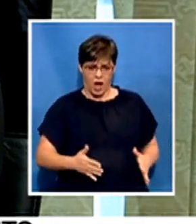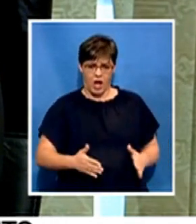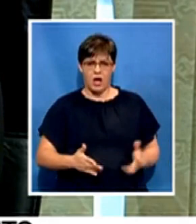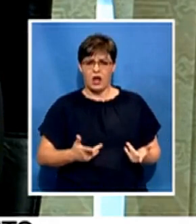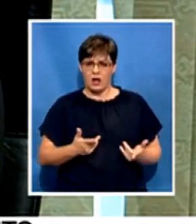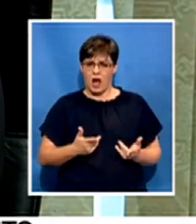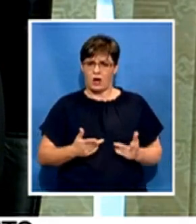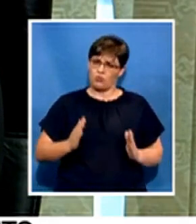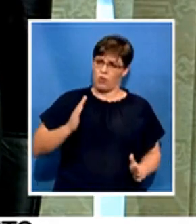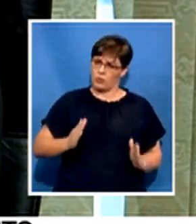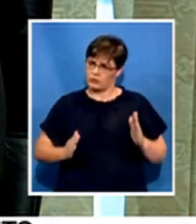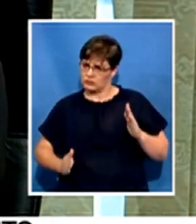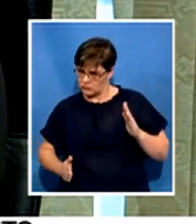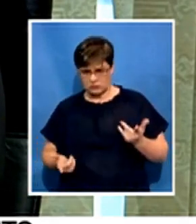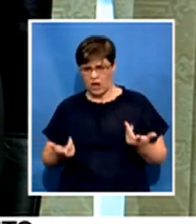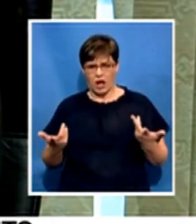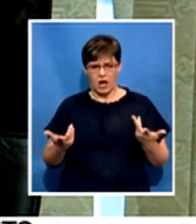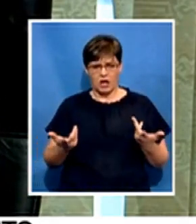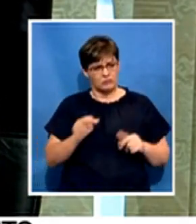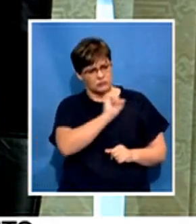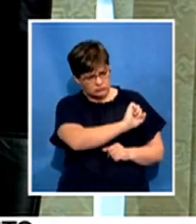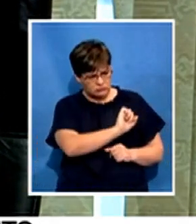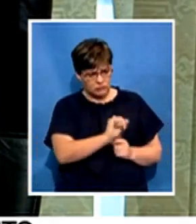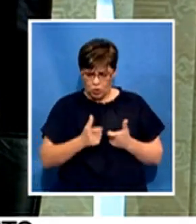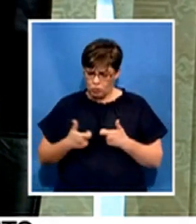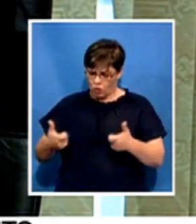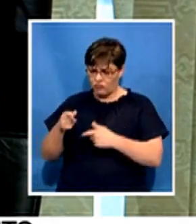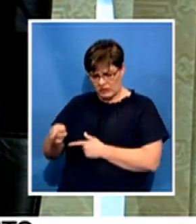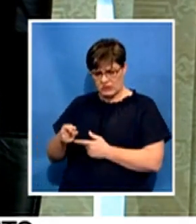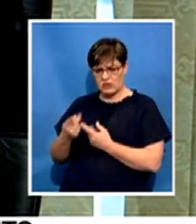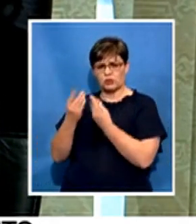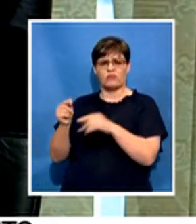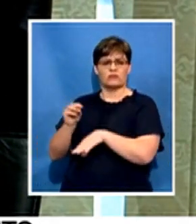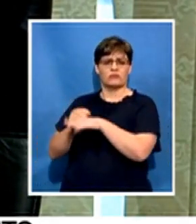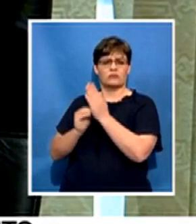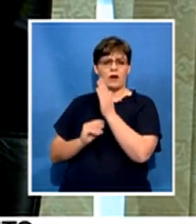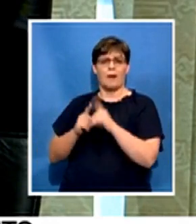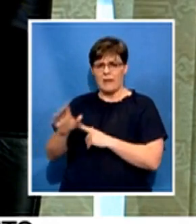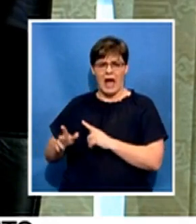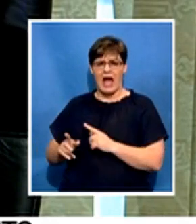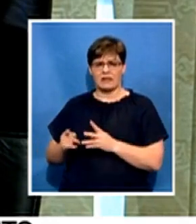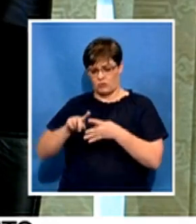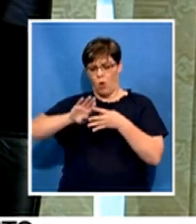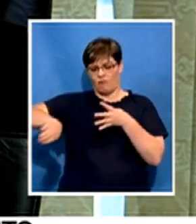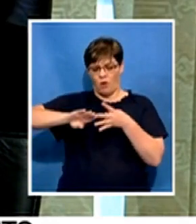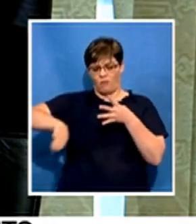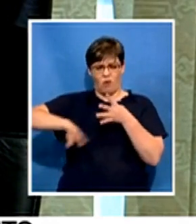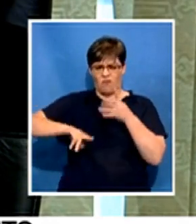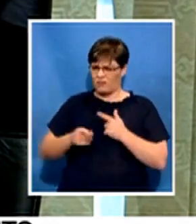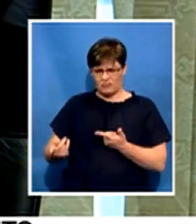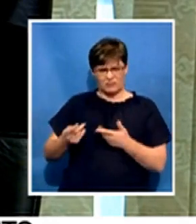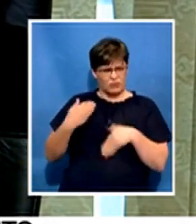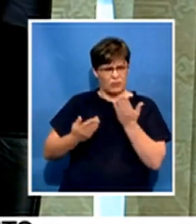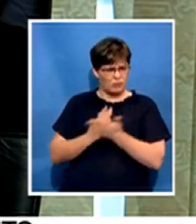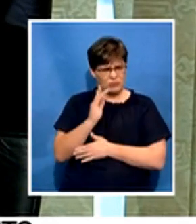to your conference resolution, and yet you continue to butcher them in the process. So we're raising this and saying